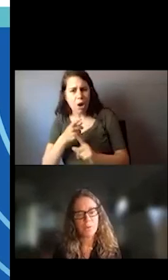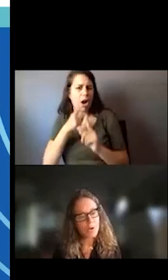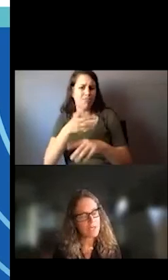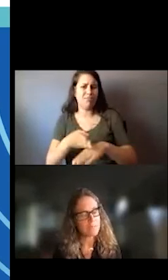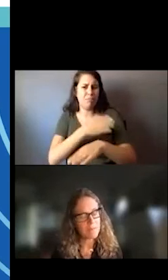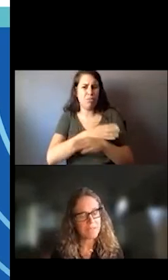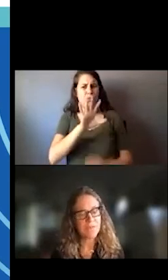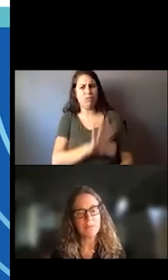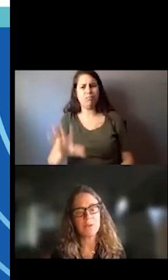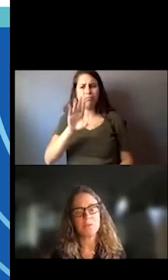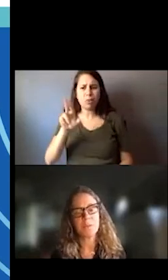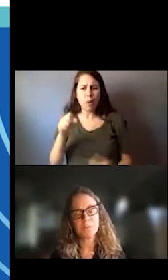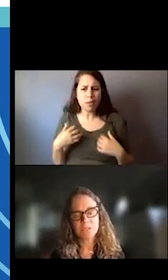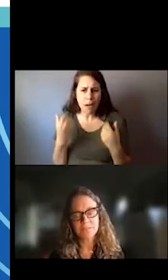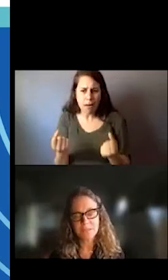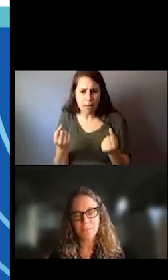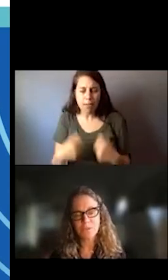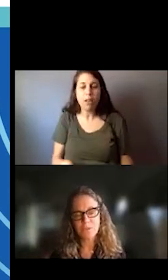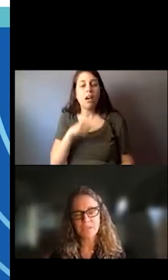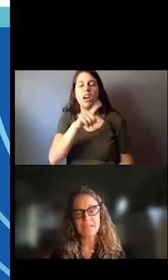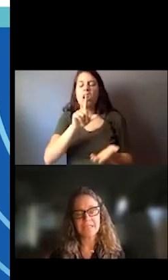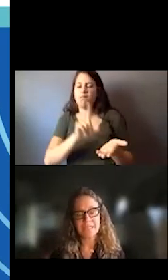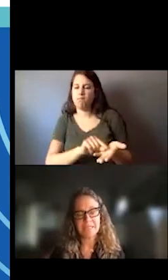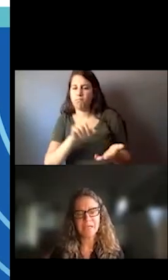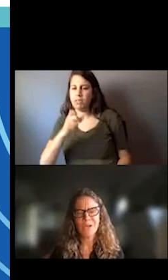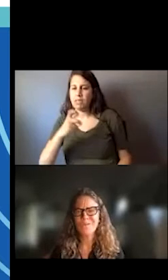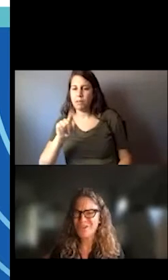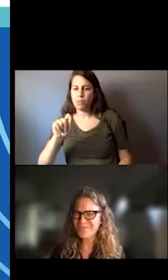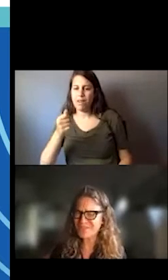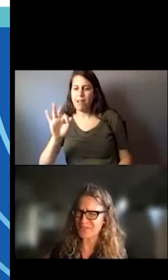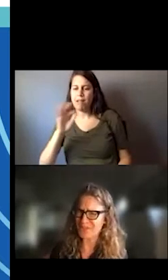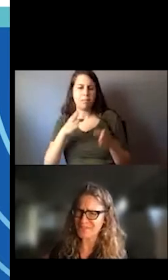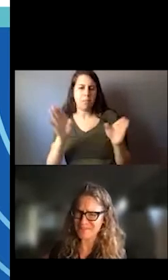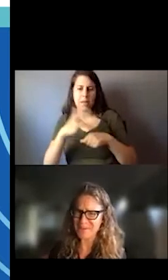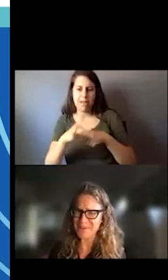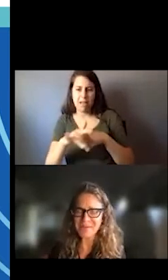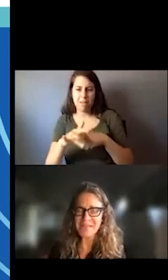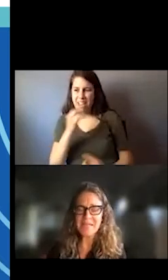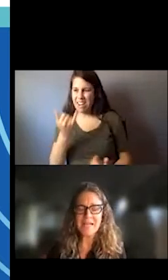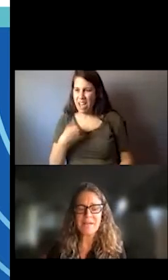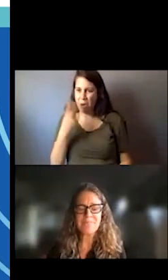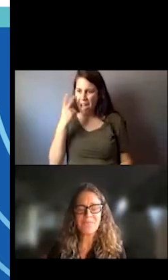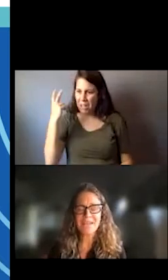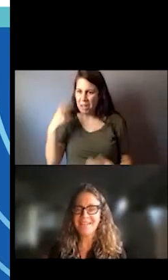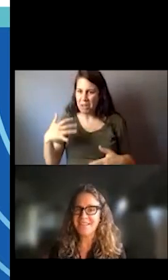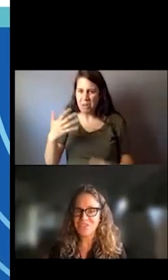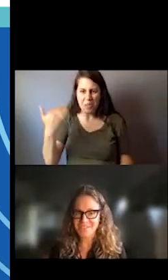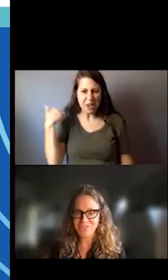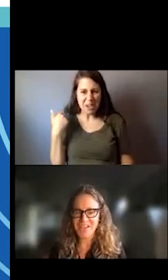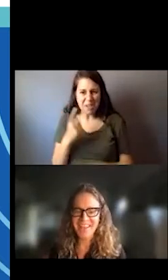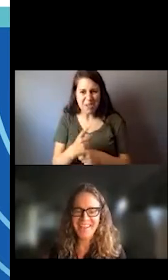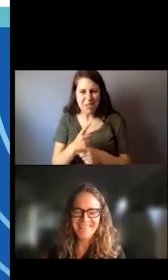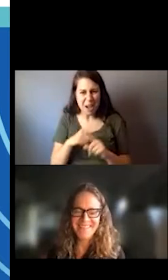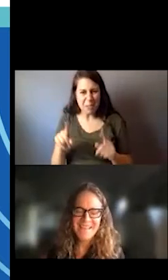So the report is publicly available. It was published in September 2019, which already feels like a long time ago, and yet